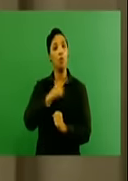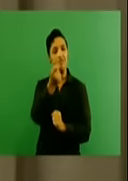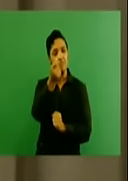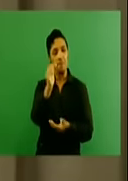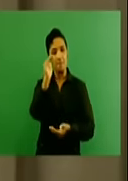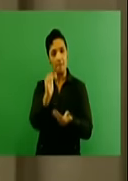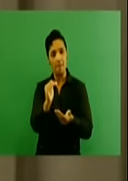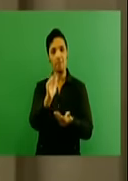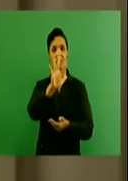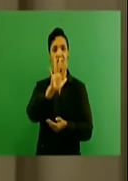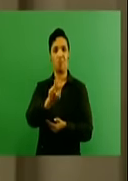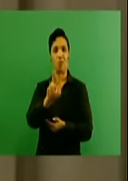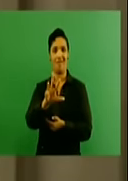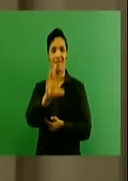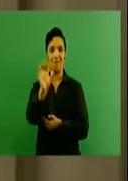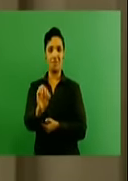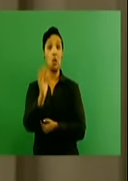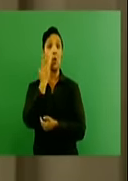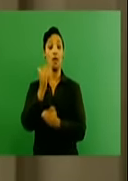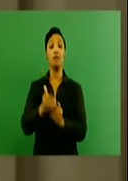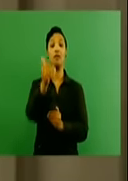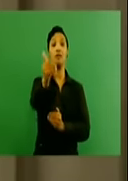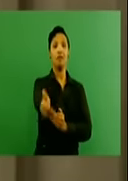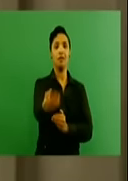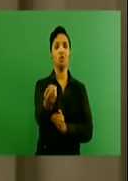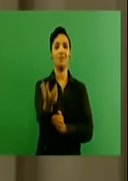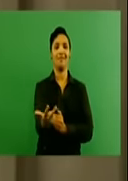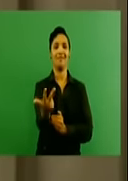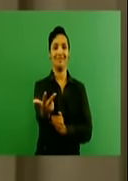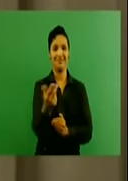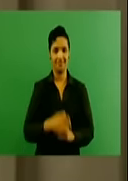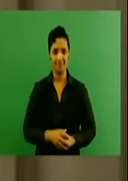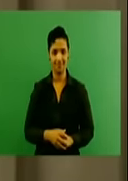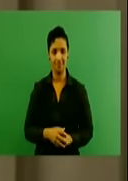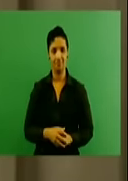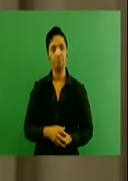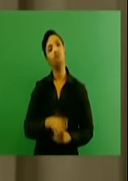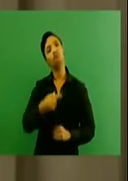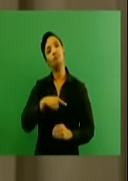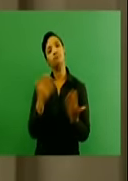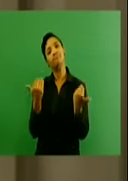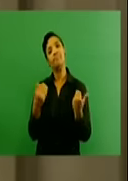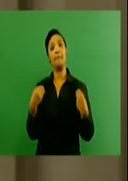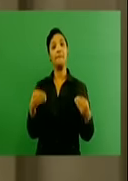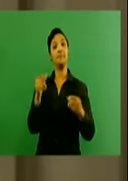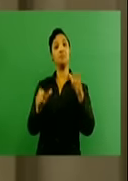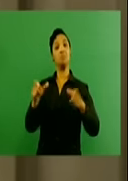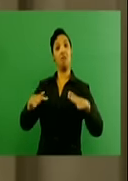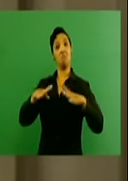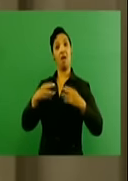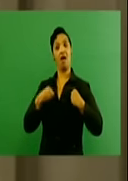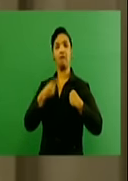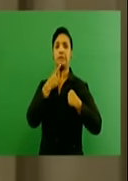to 5.9% for 2018. Expectations of business people were more or